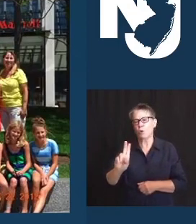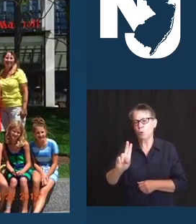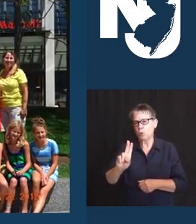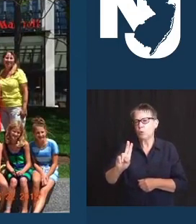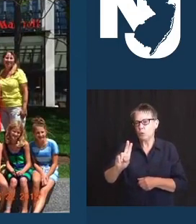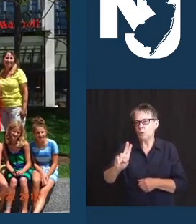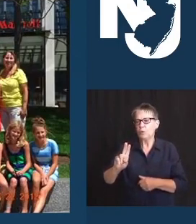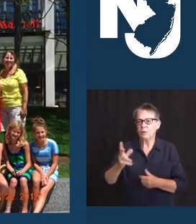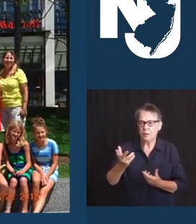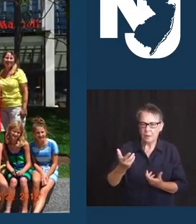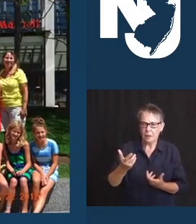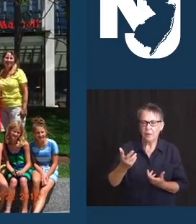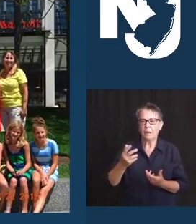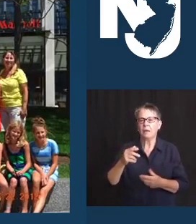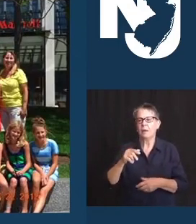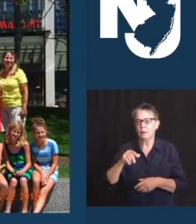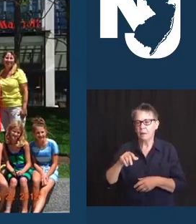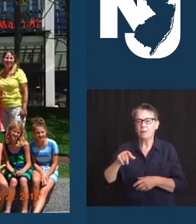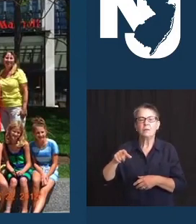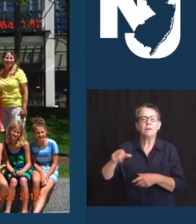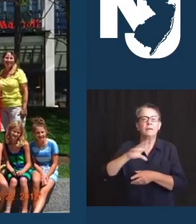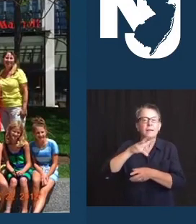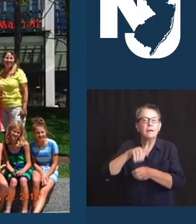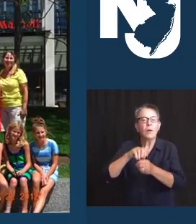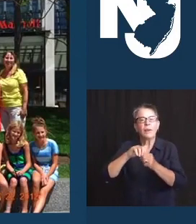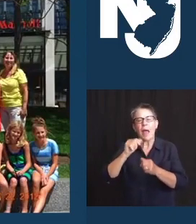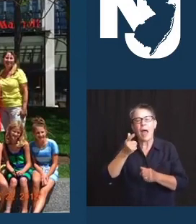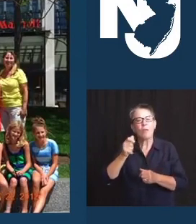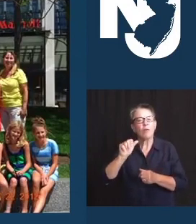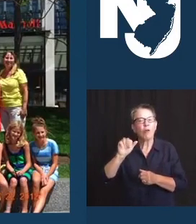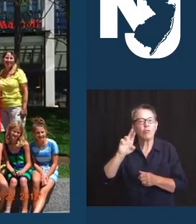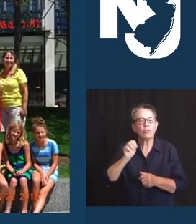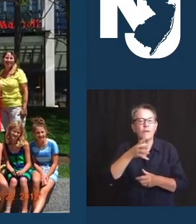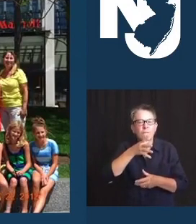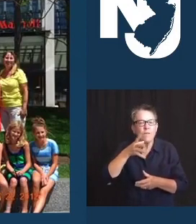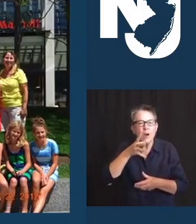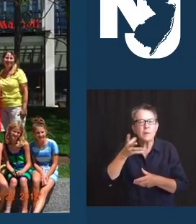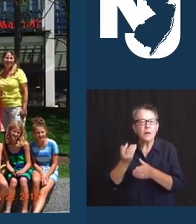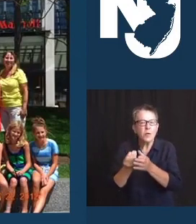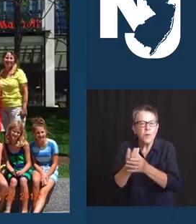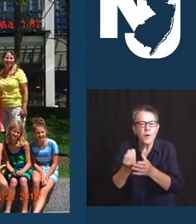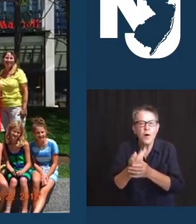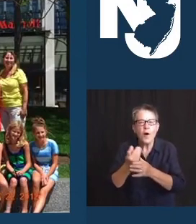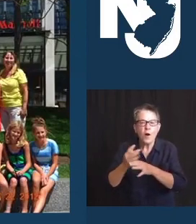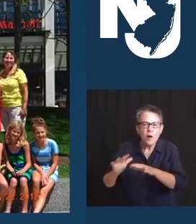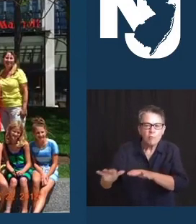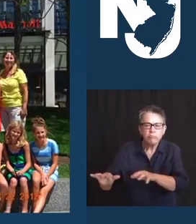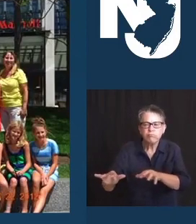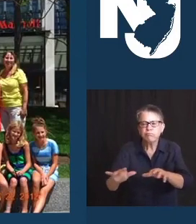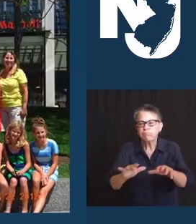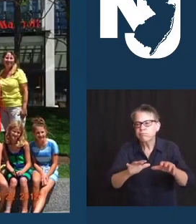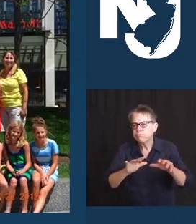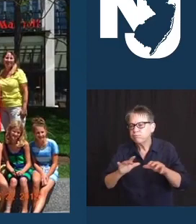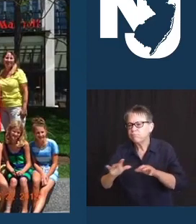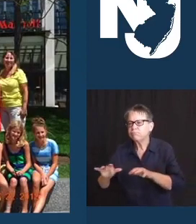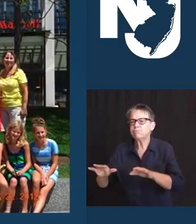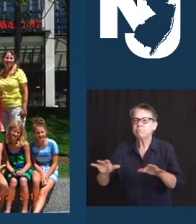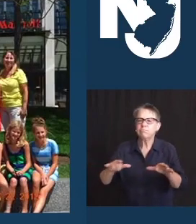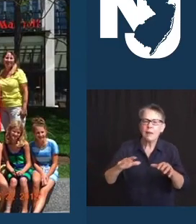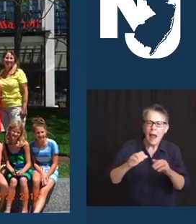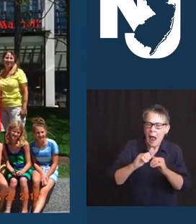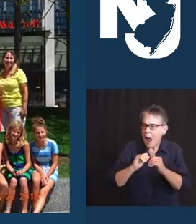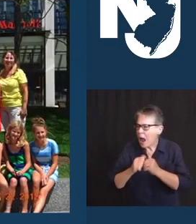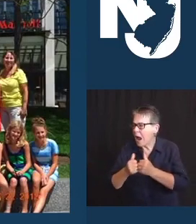Passaic counties to maximize resources to increase crop yields. Jack would ultimately serve as chairman of the Department